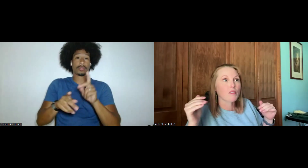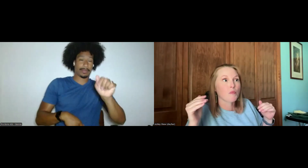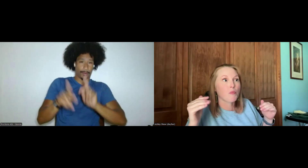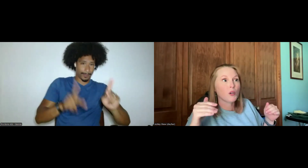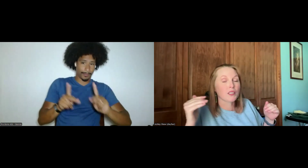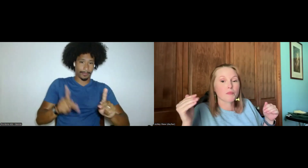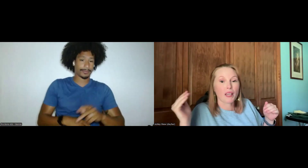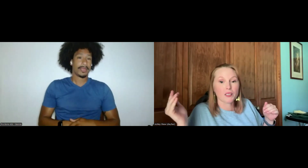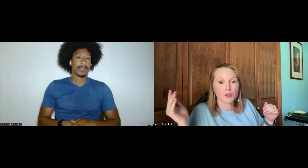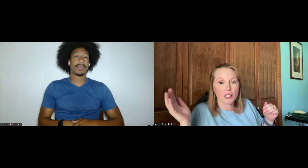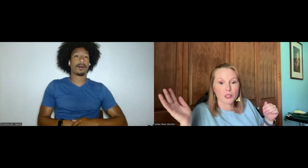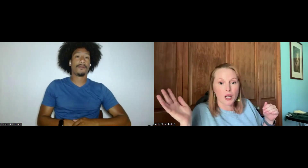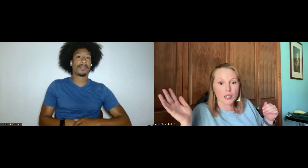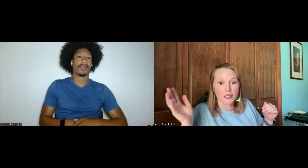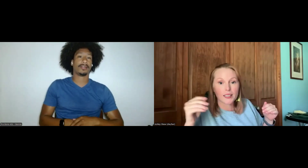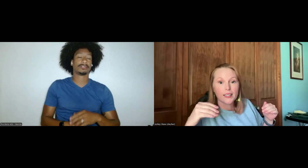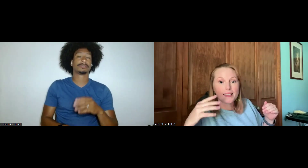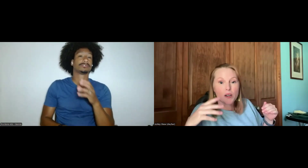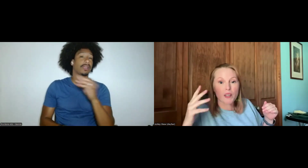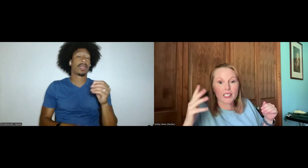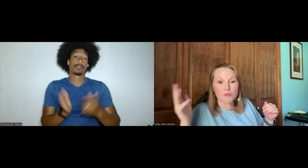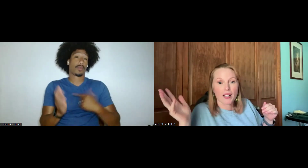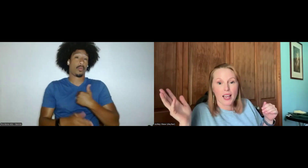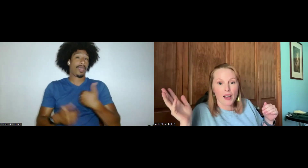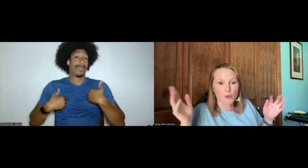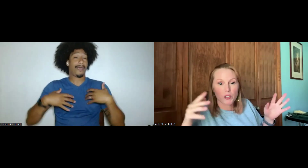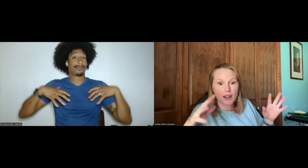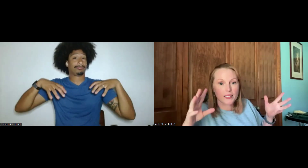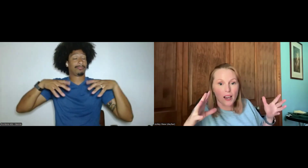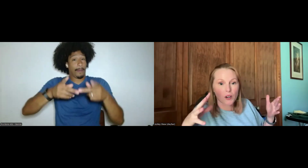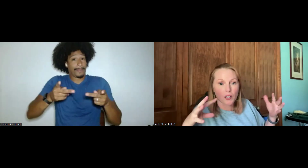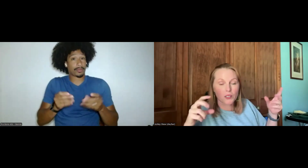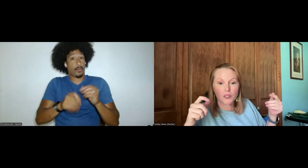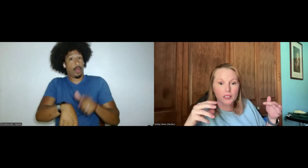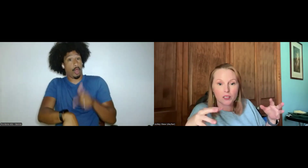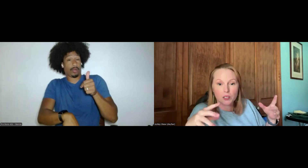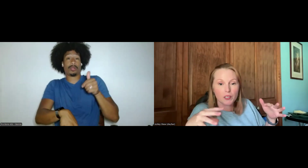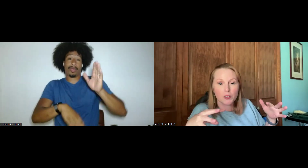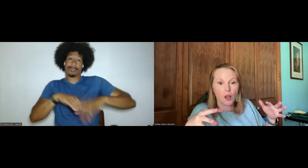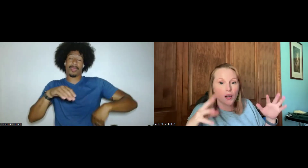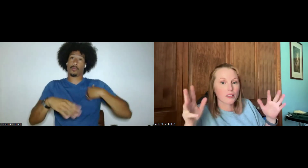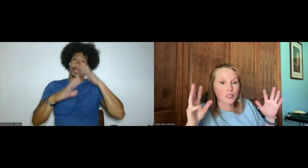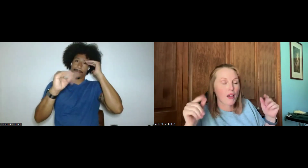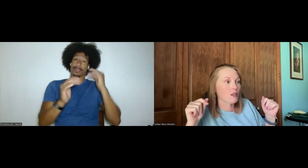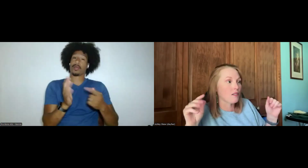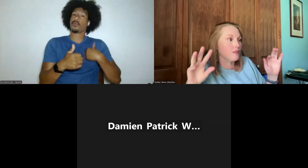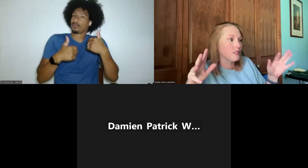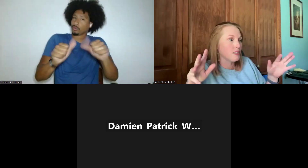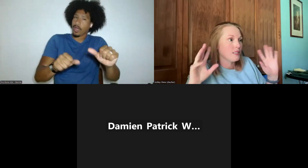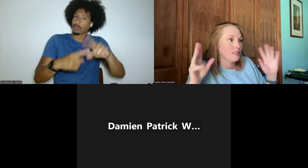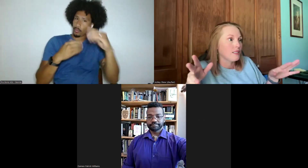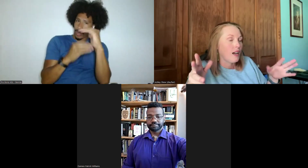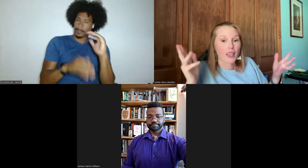we have to book the space for much longer than we expect to have it. We try not to have our consulting sessions run too long, just as a matter